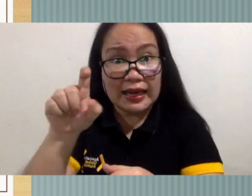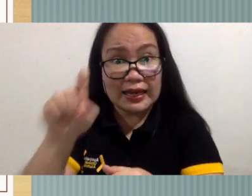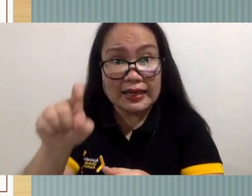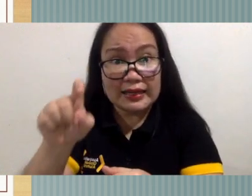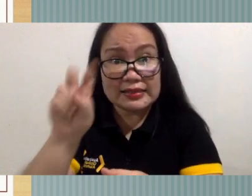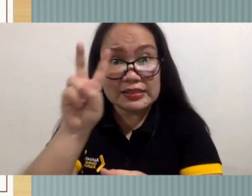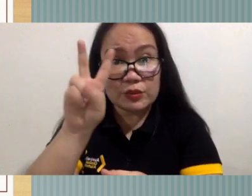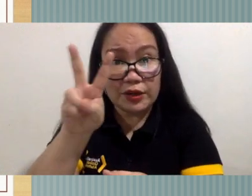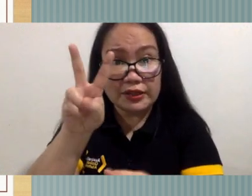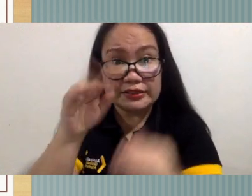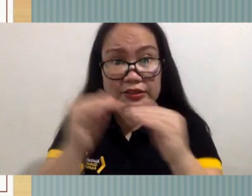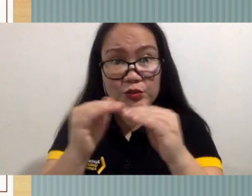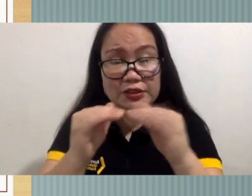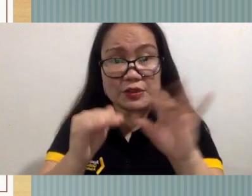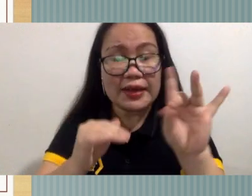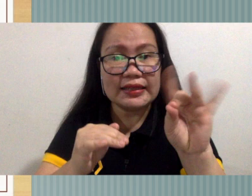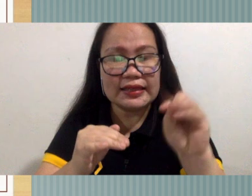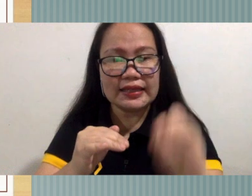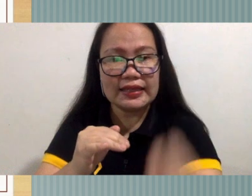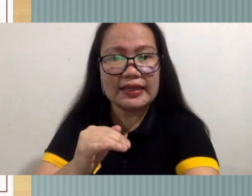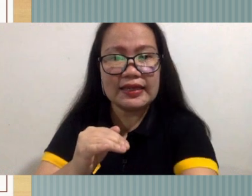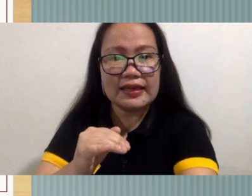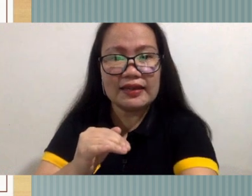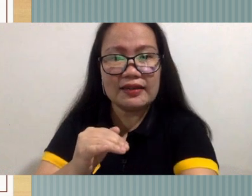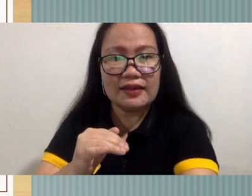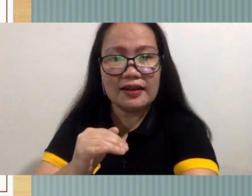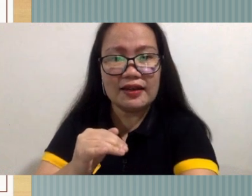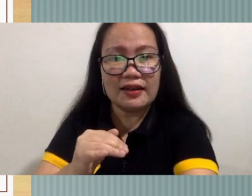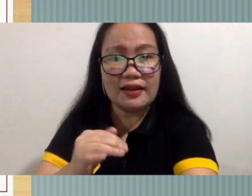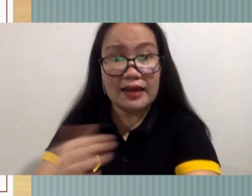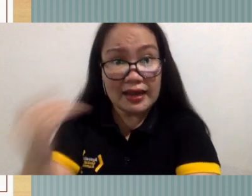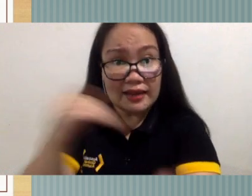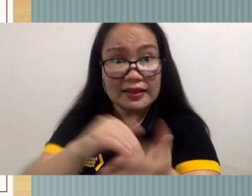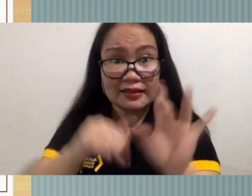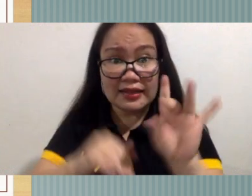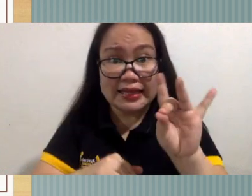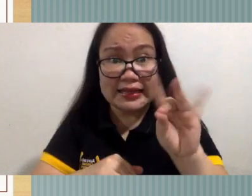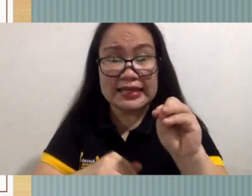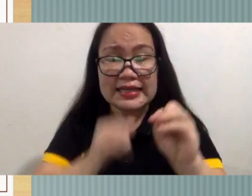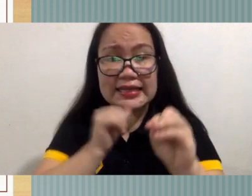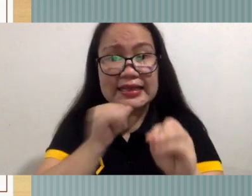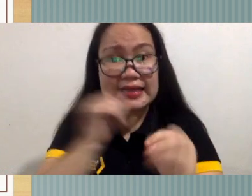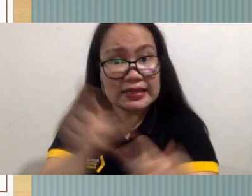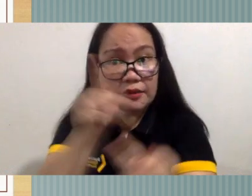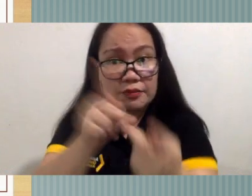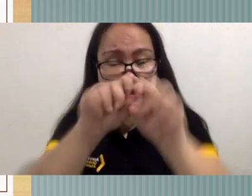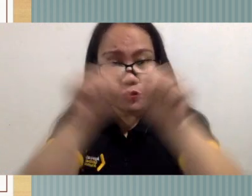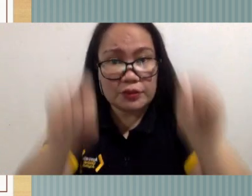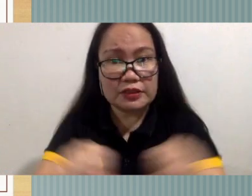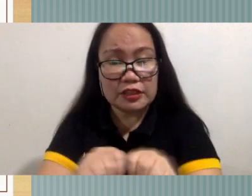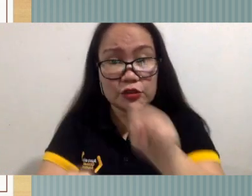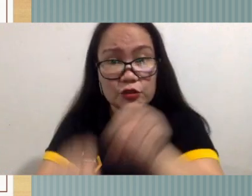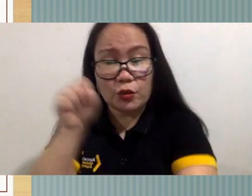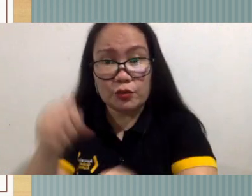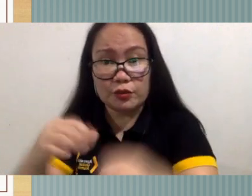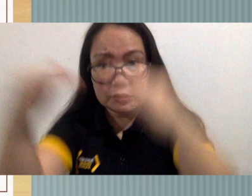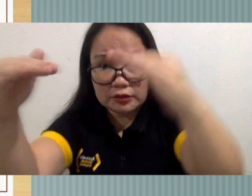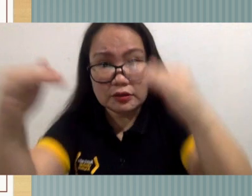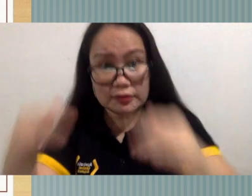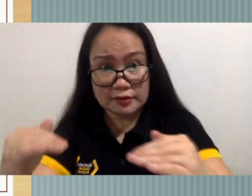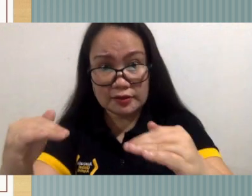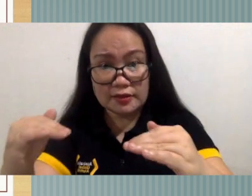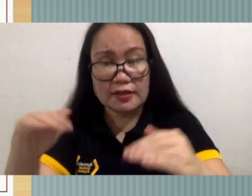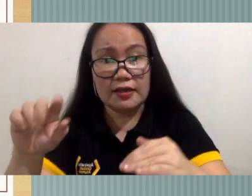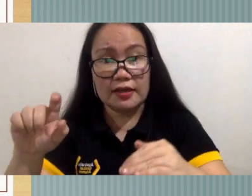Next, x squared is equal to 80. So, again, 80 is not a perfect square. So, get the square root of